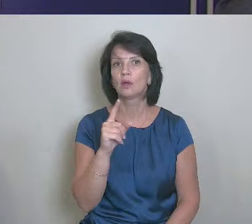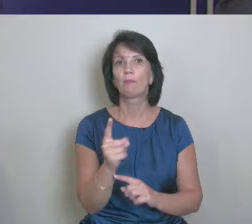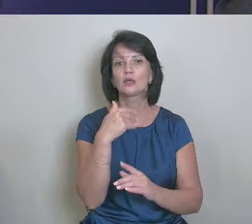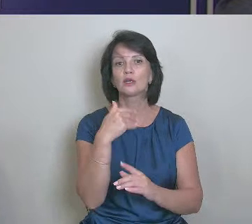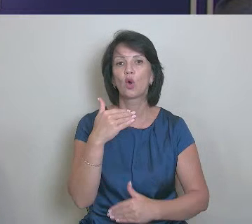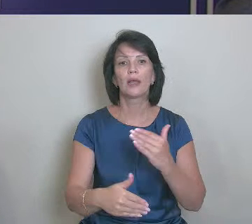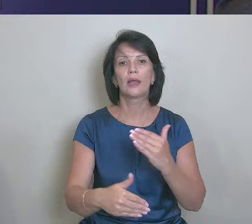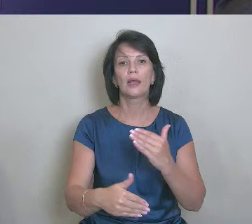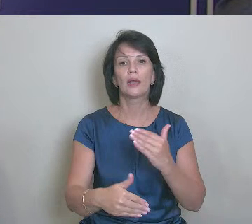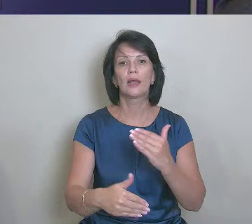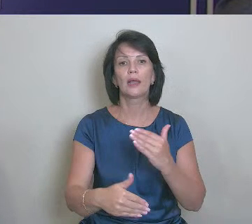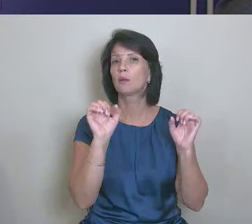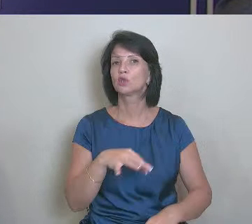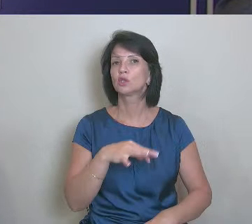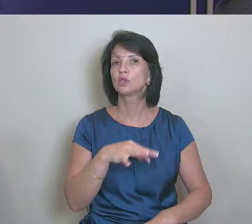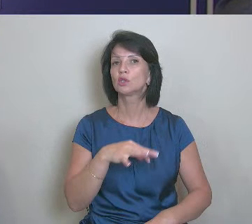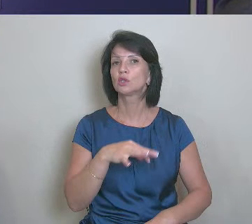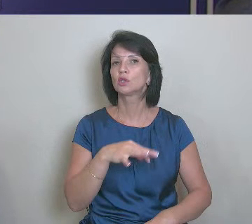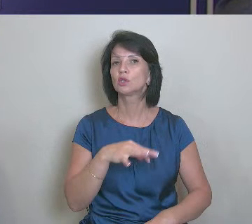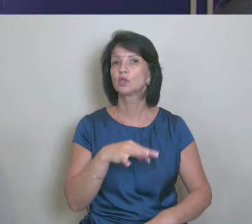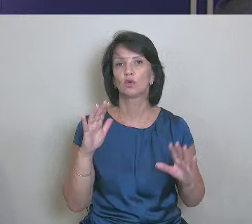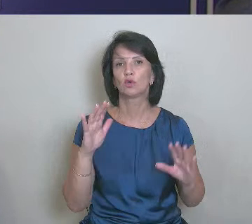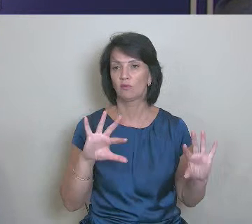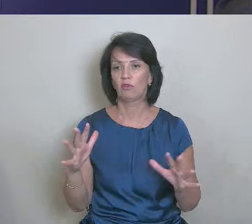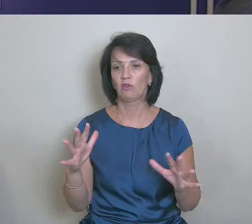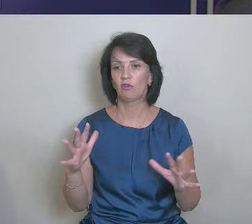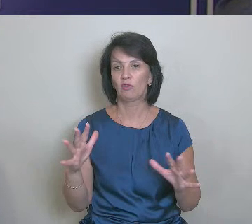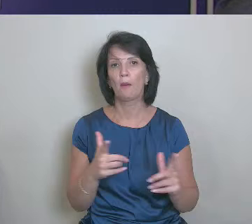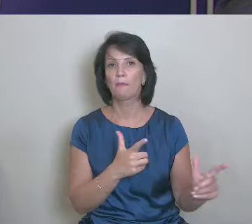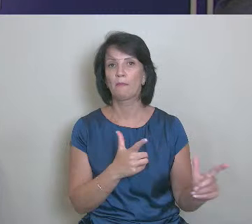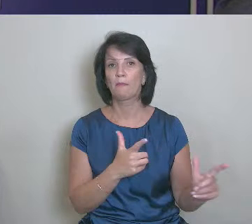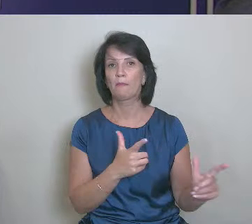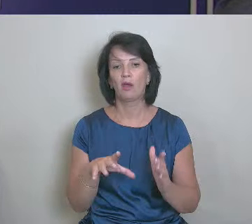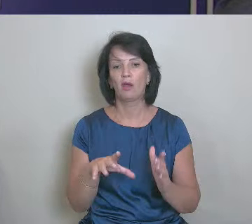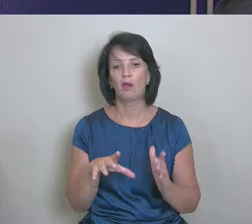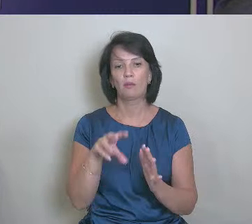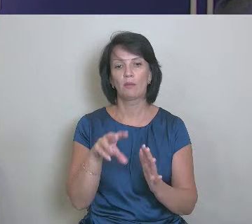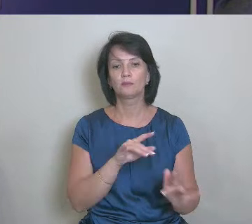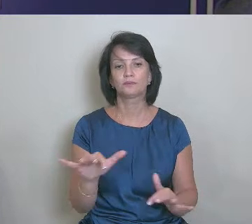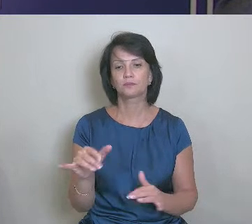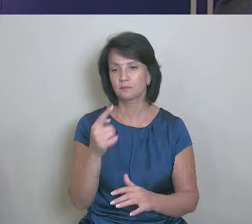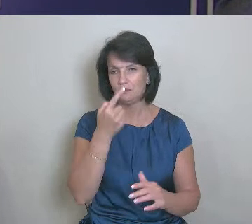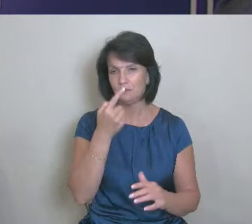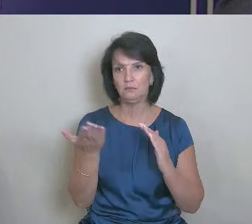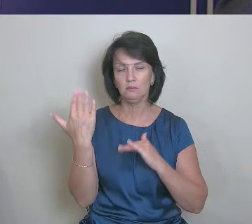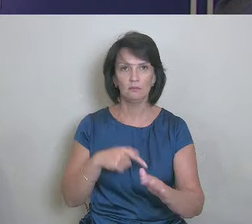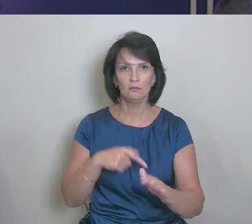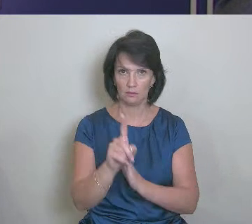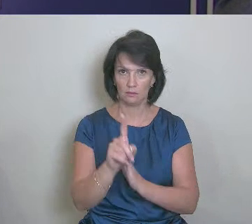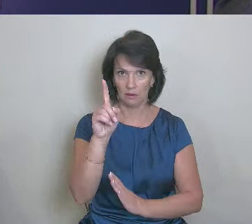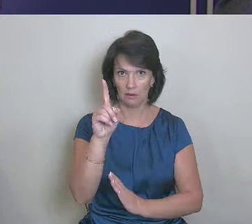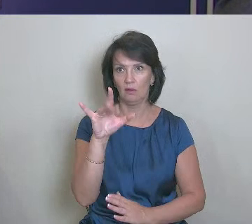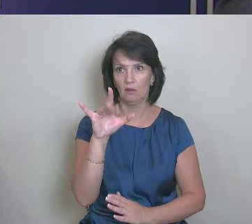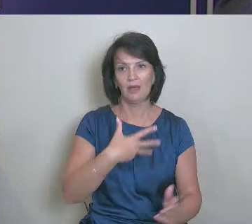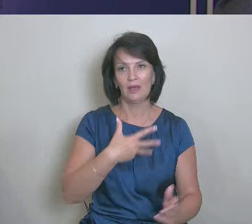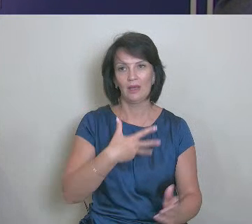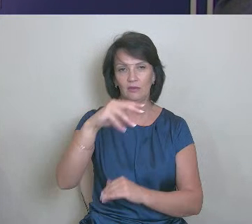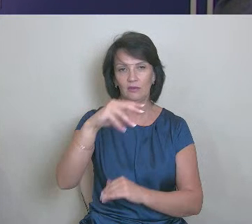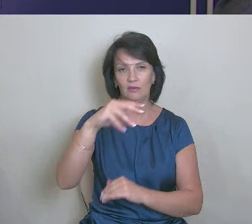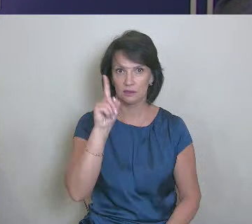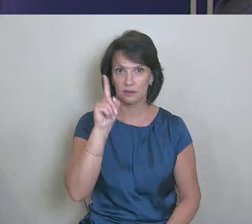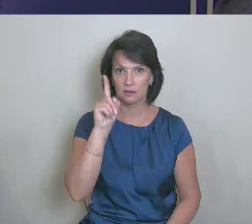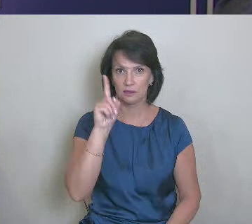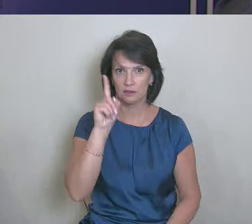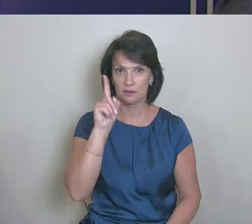We'll start with the first scene, that's something that happened today, that's preparatory election process that has been